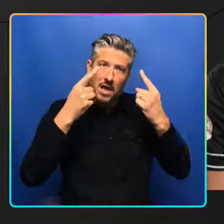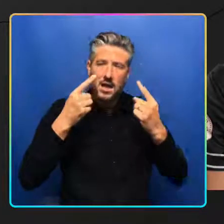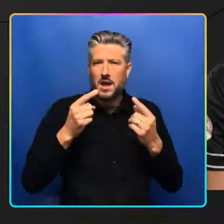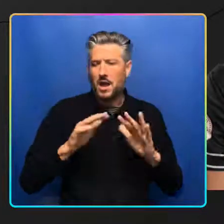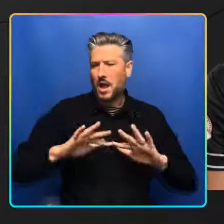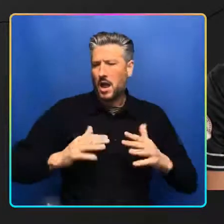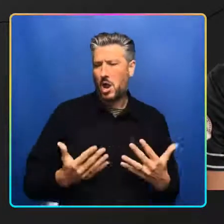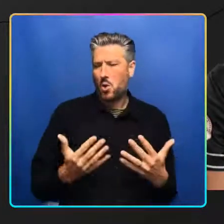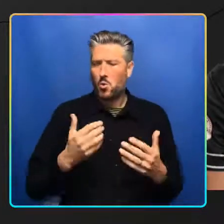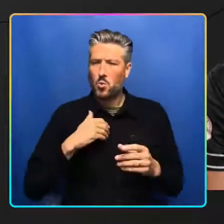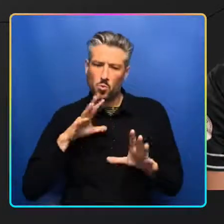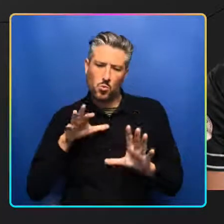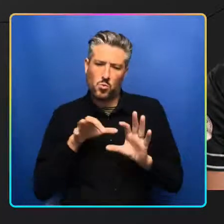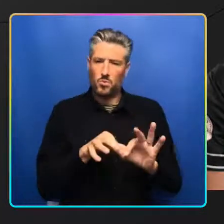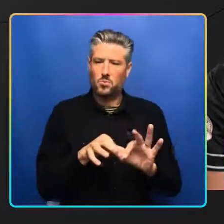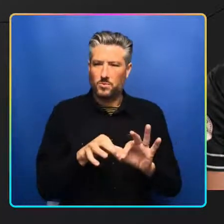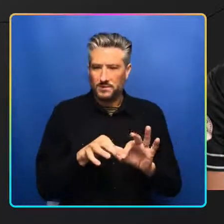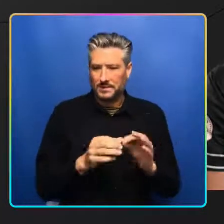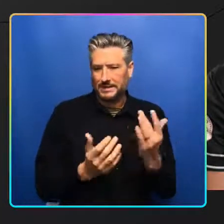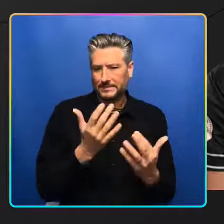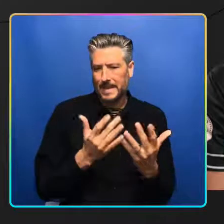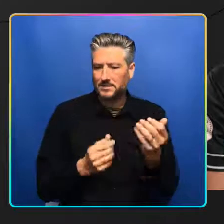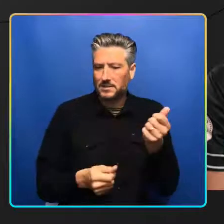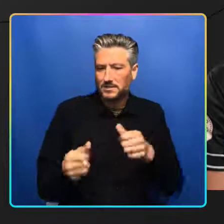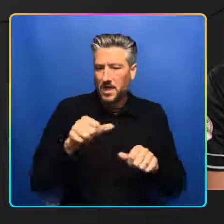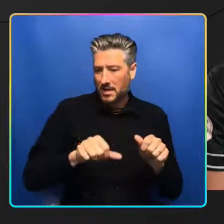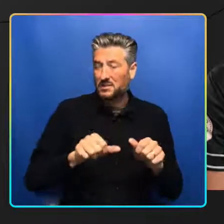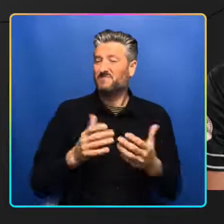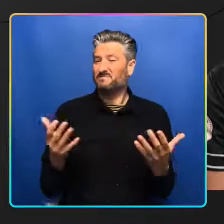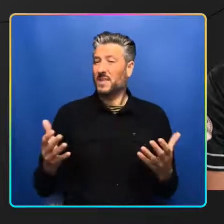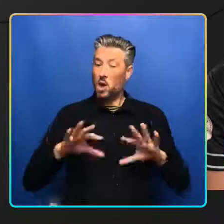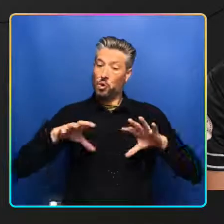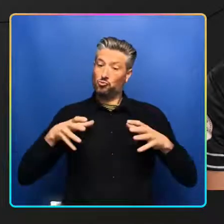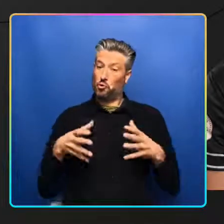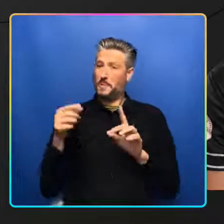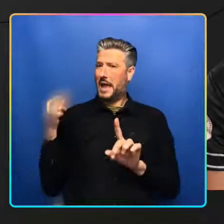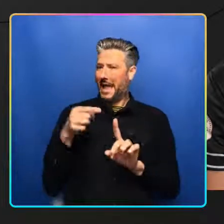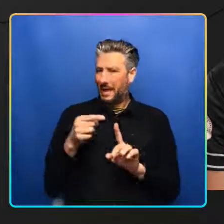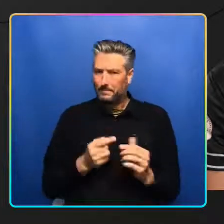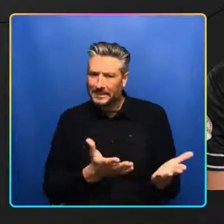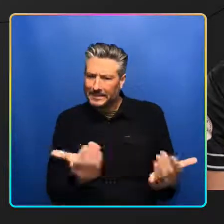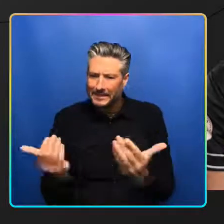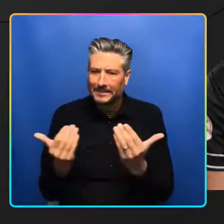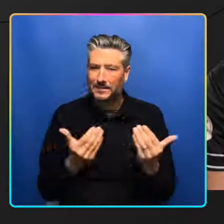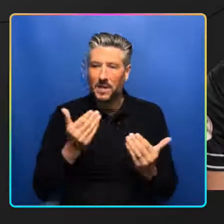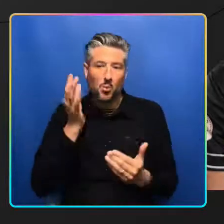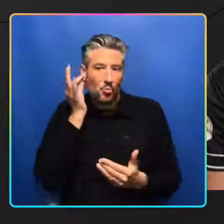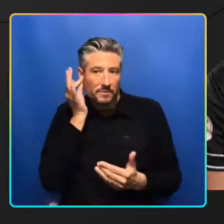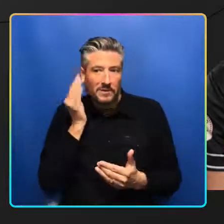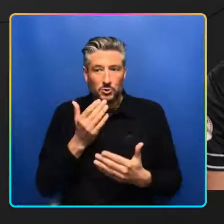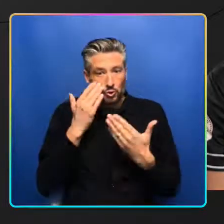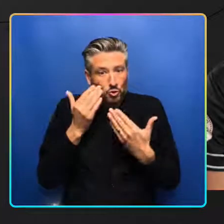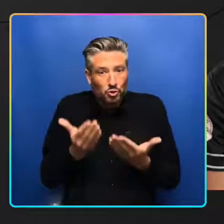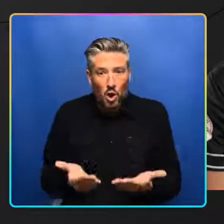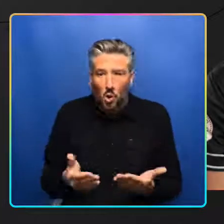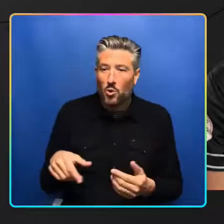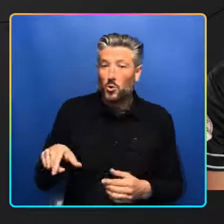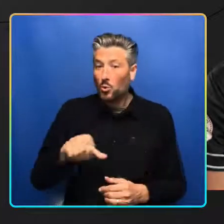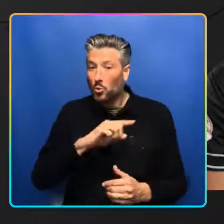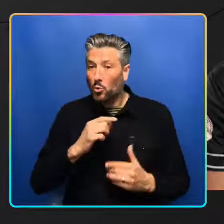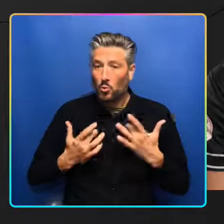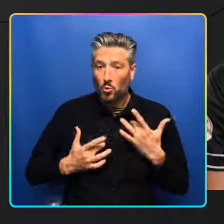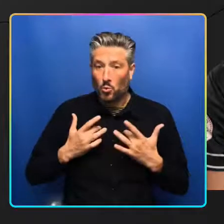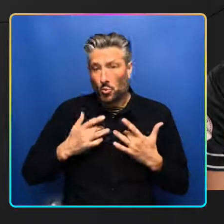in Data Science, we wanted to inspire some women that they are in different with different backgrounds. Some of them, they are